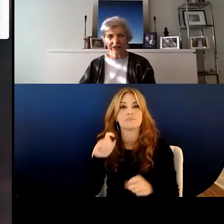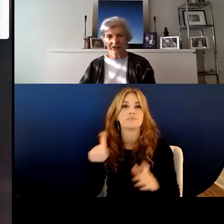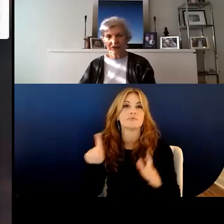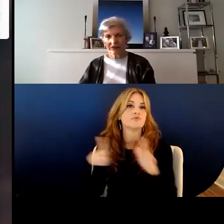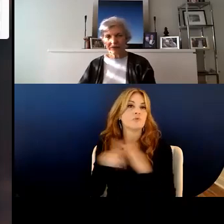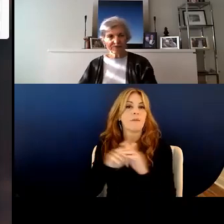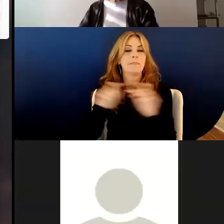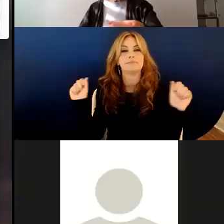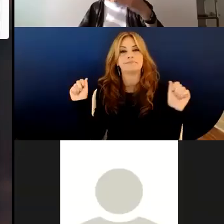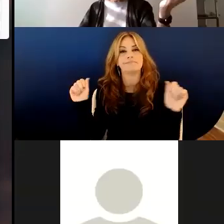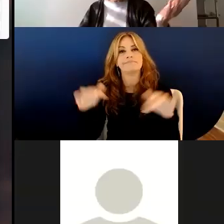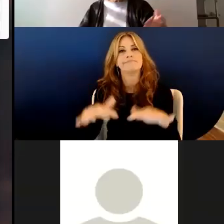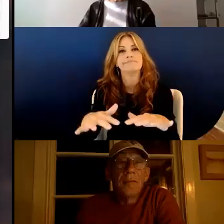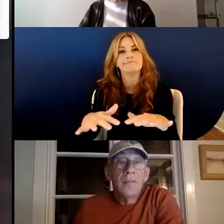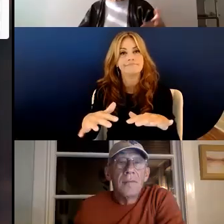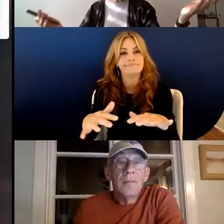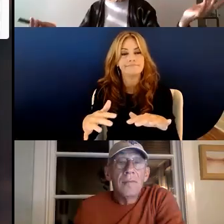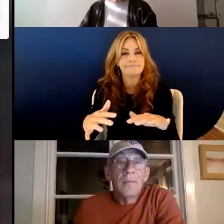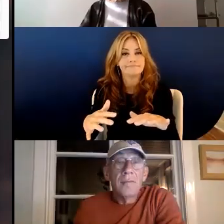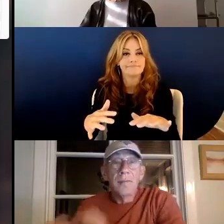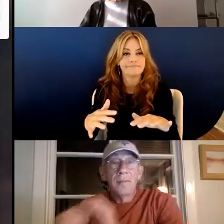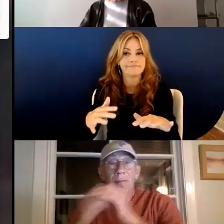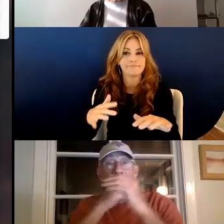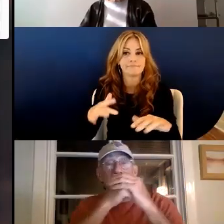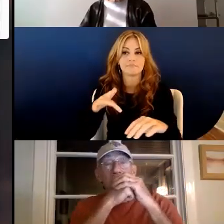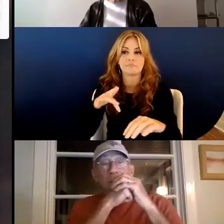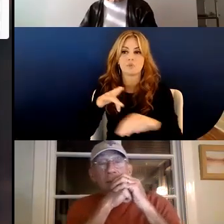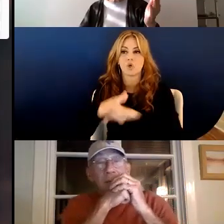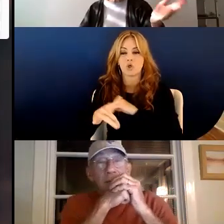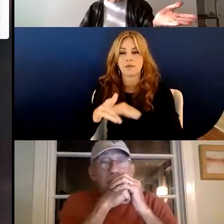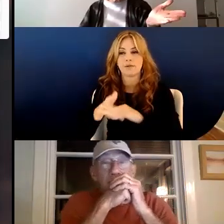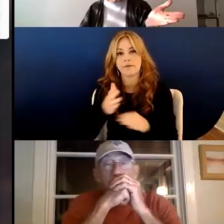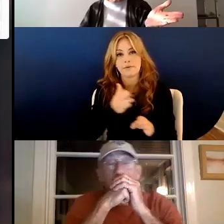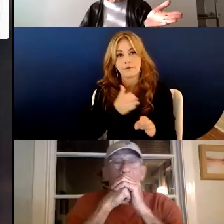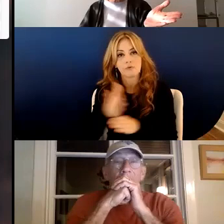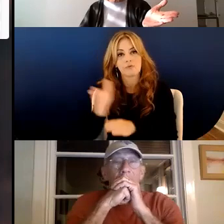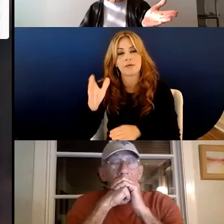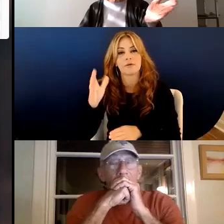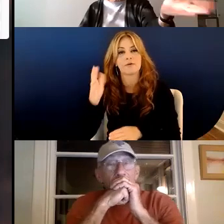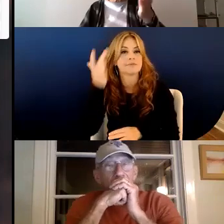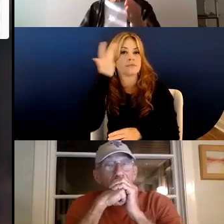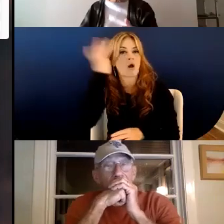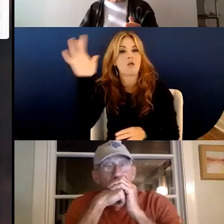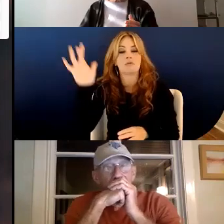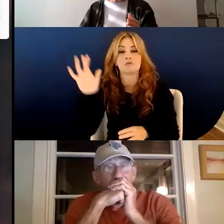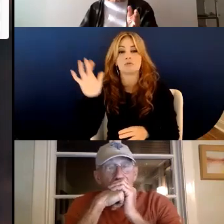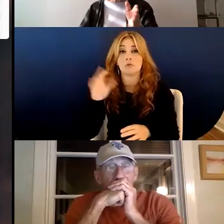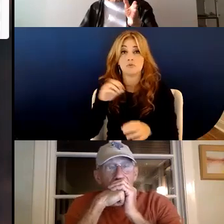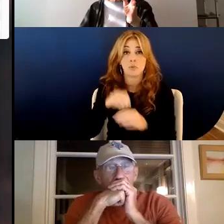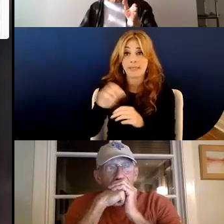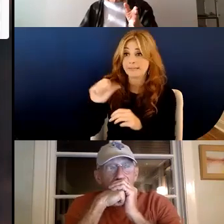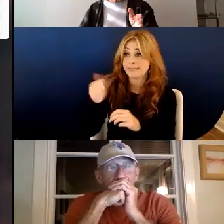of early career scholars, and we said, okay, just in 10 minutes,